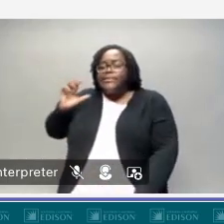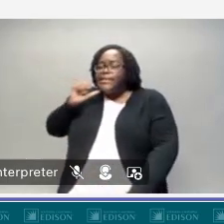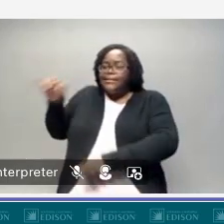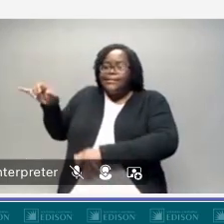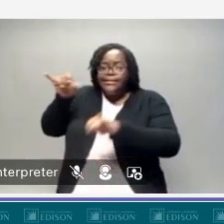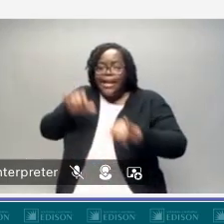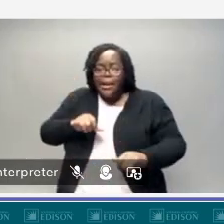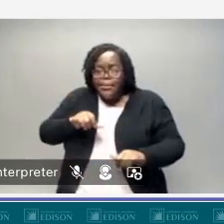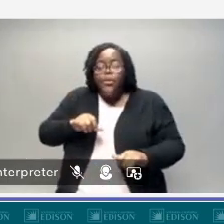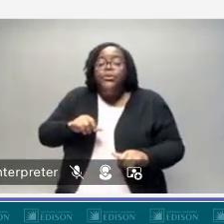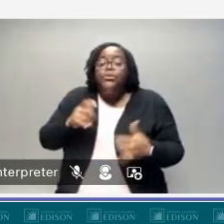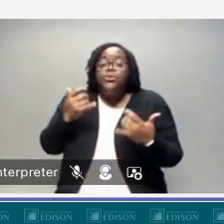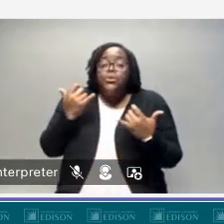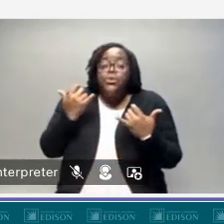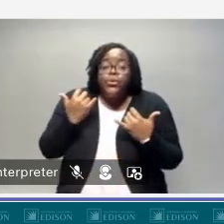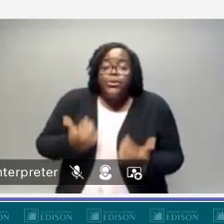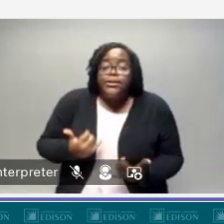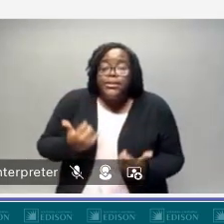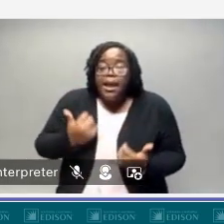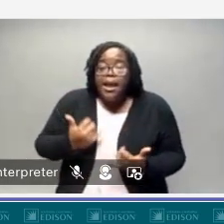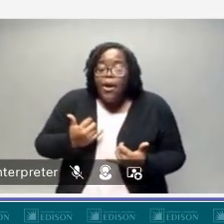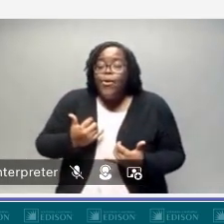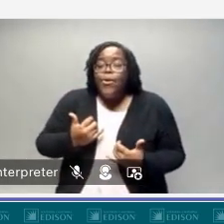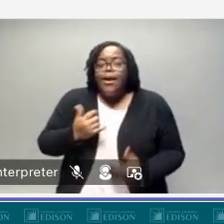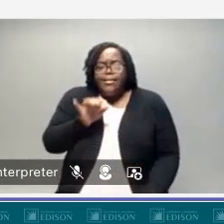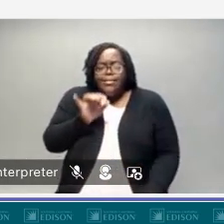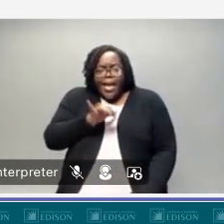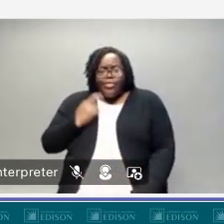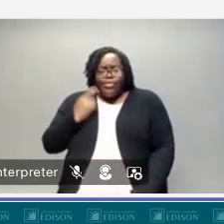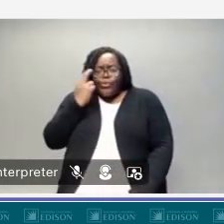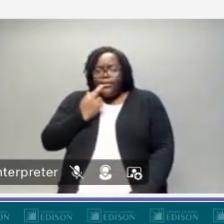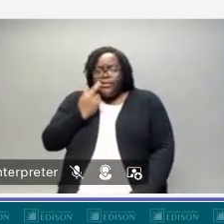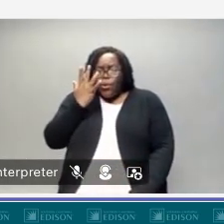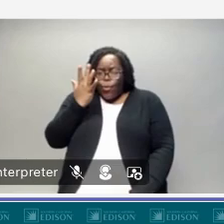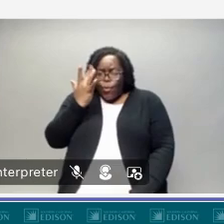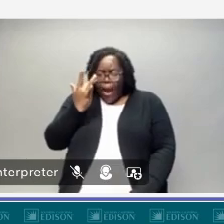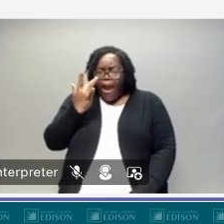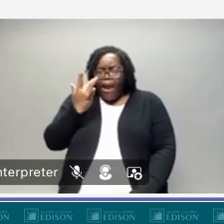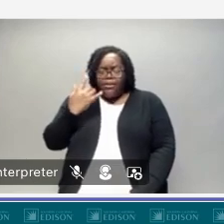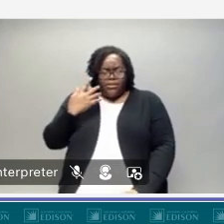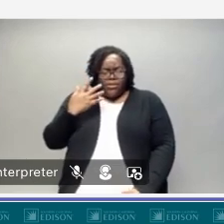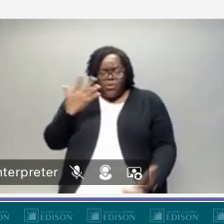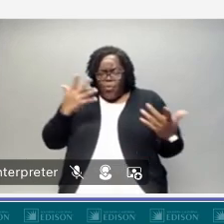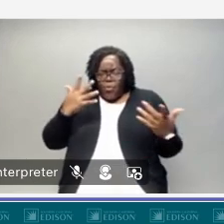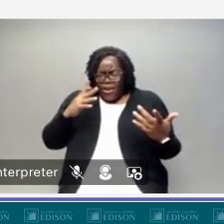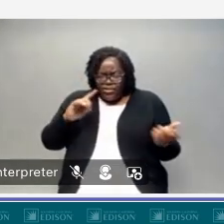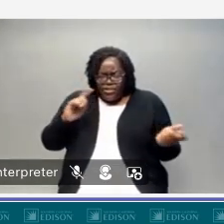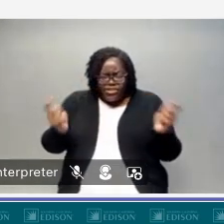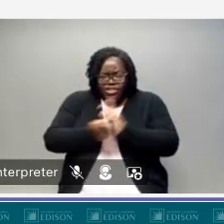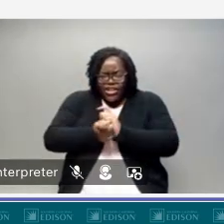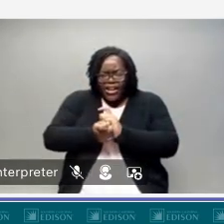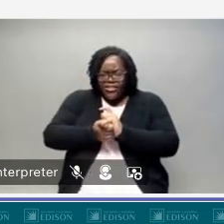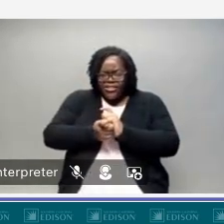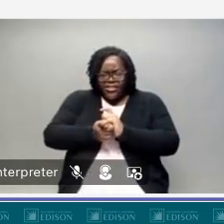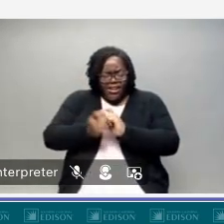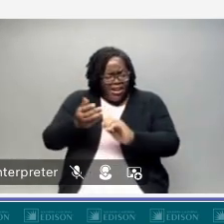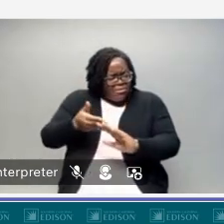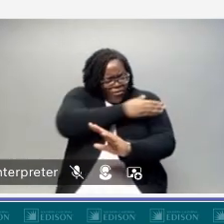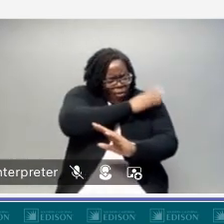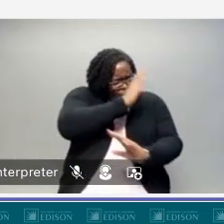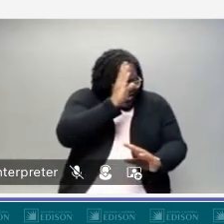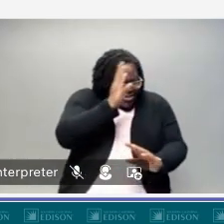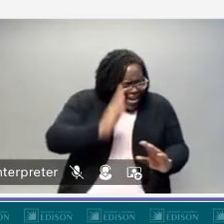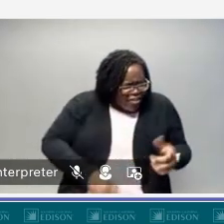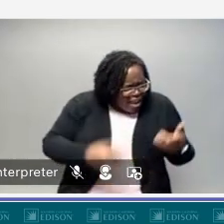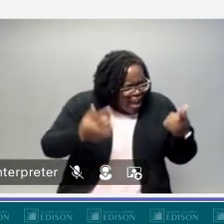is essentially the why are we in this place? What's different? Why didn't we ever do this before? And the answer is